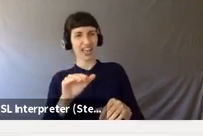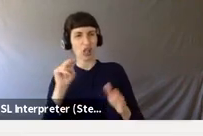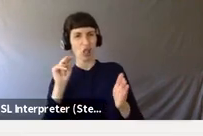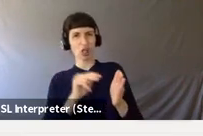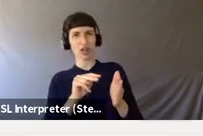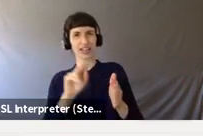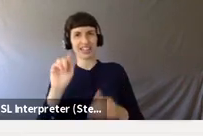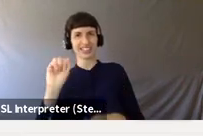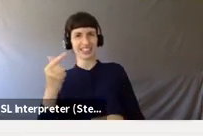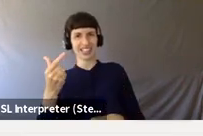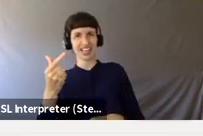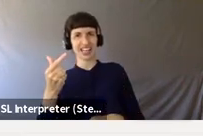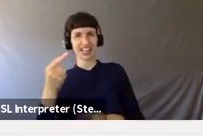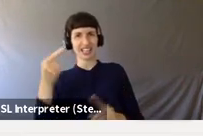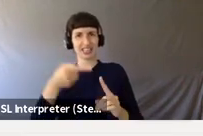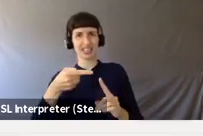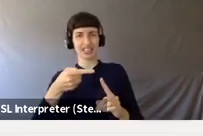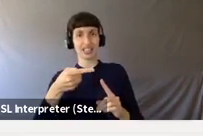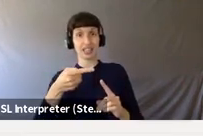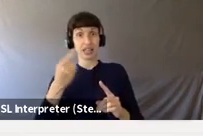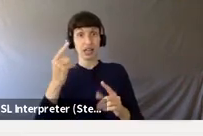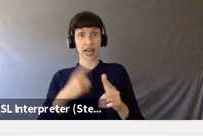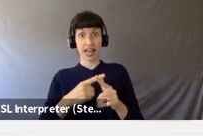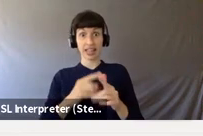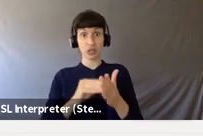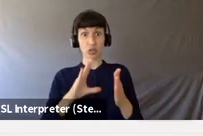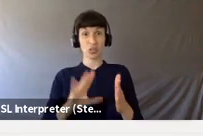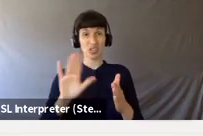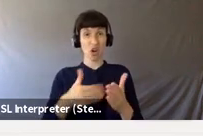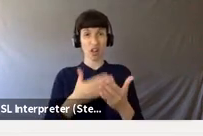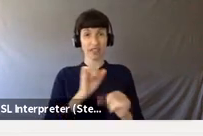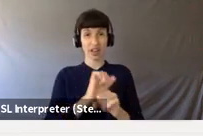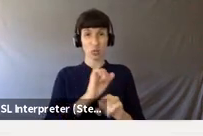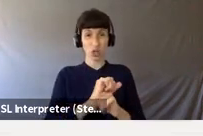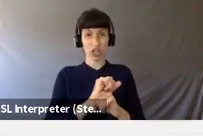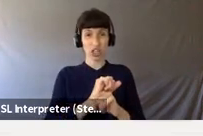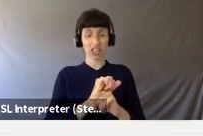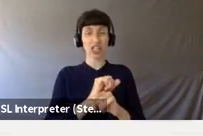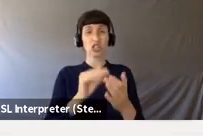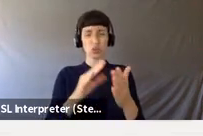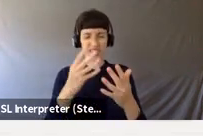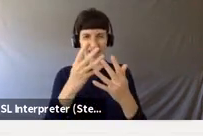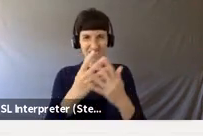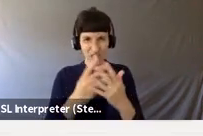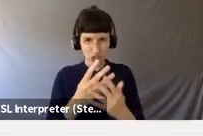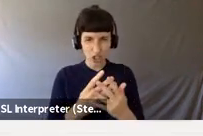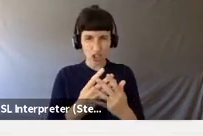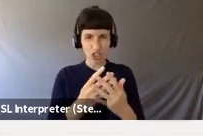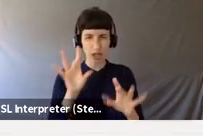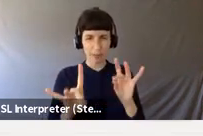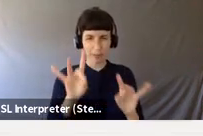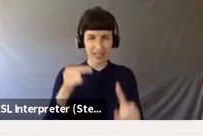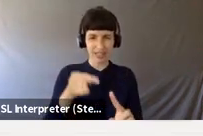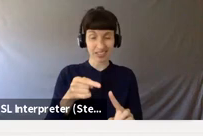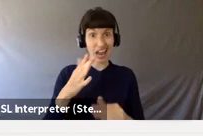to filter all of the work, because by the end of the school year, there's a lot of work. So I want to tag it with, this is a phone call, this